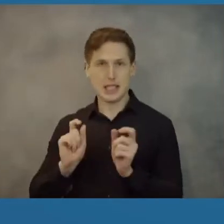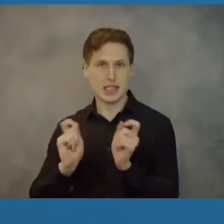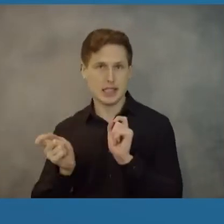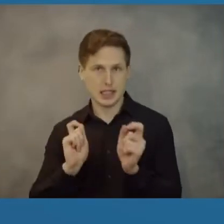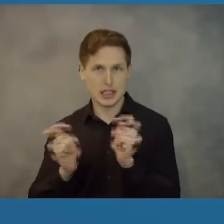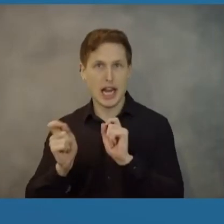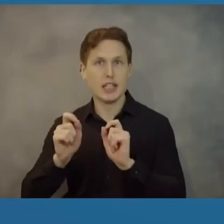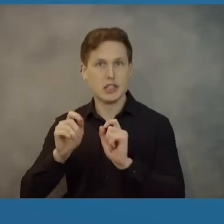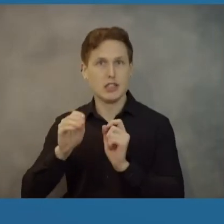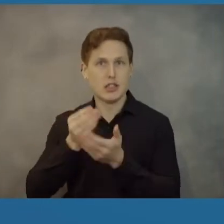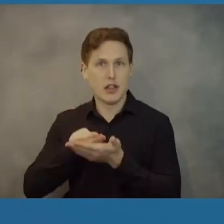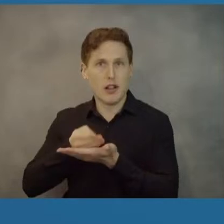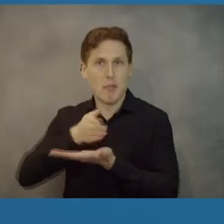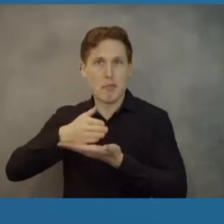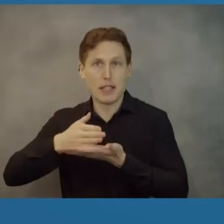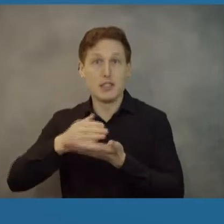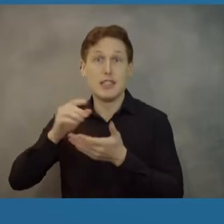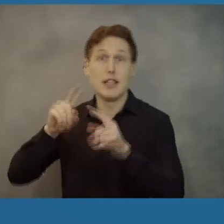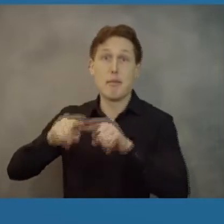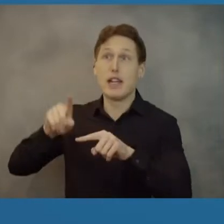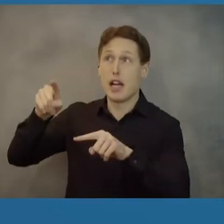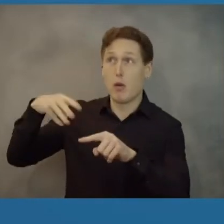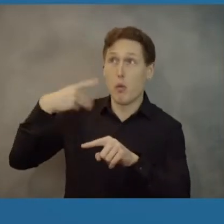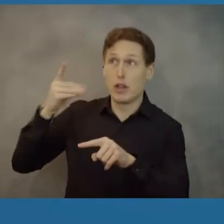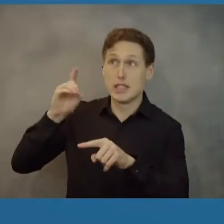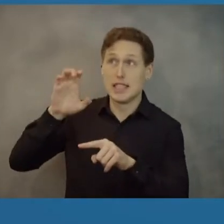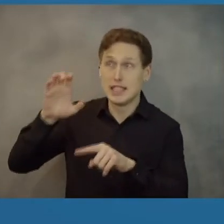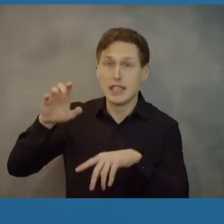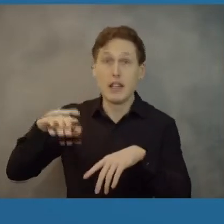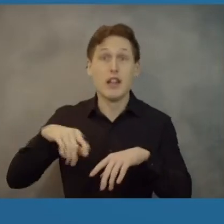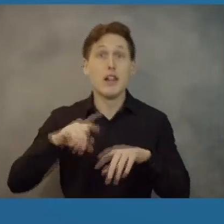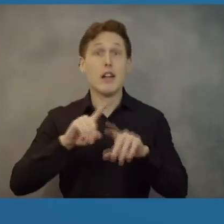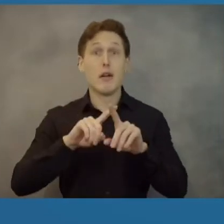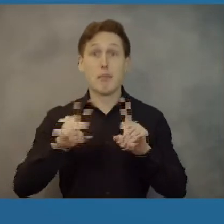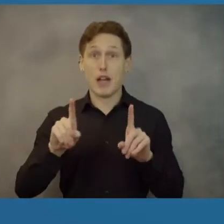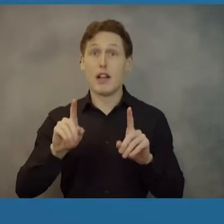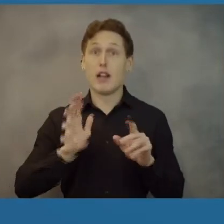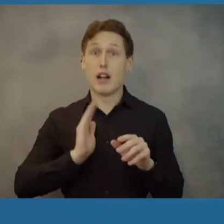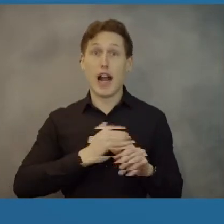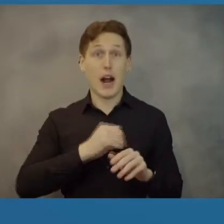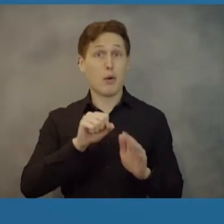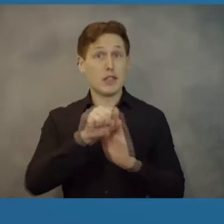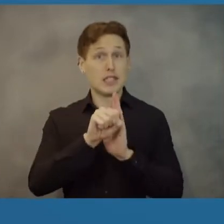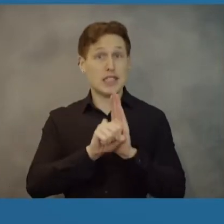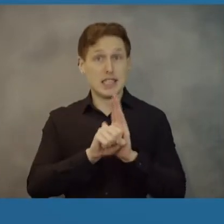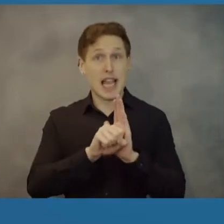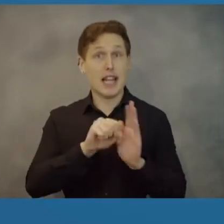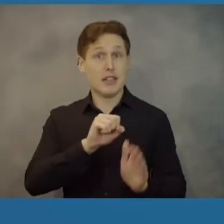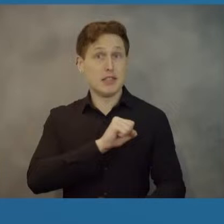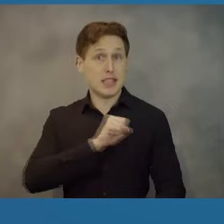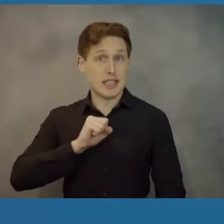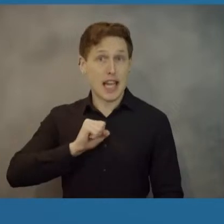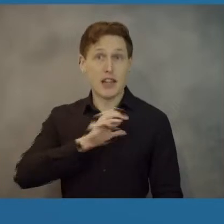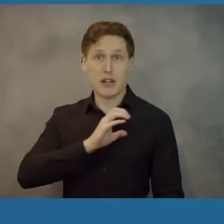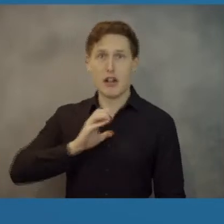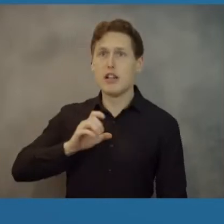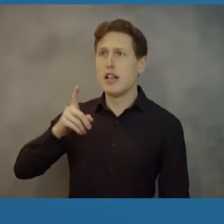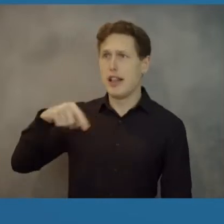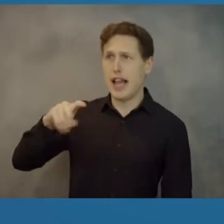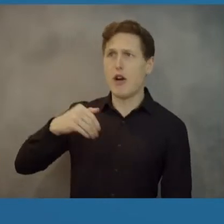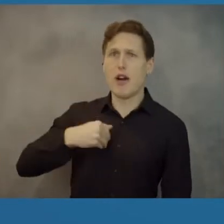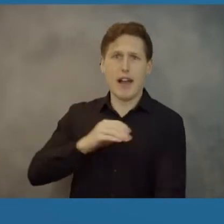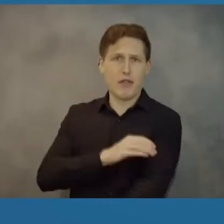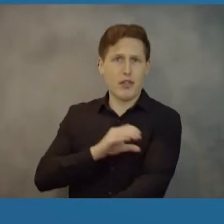including 7 from our state, they have the power to stop these reckless federal cuts. They must